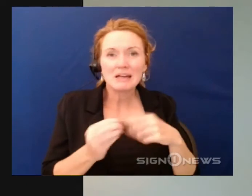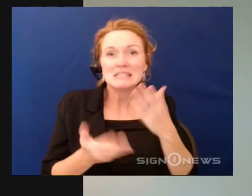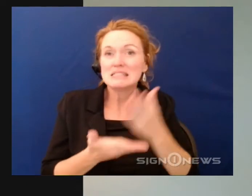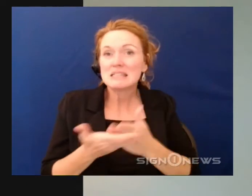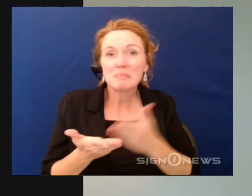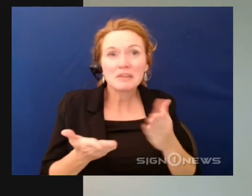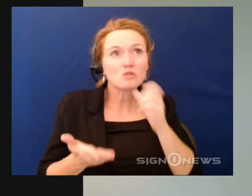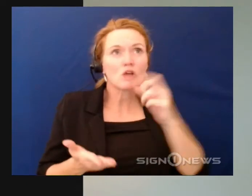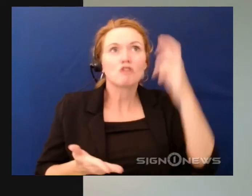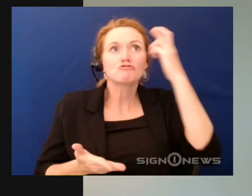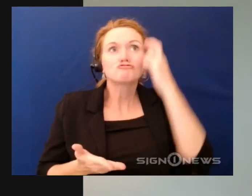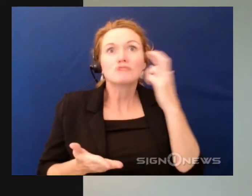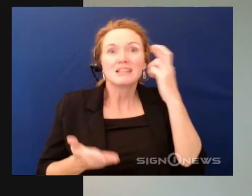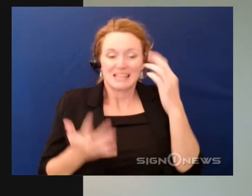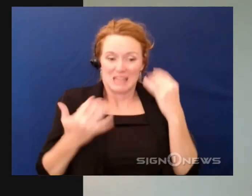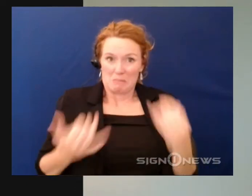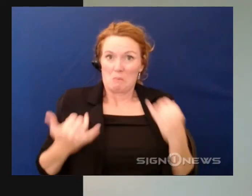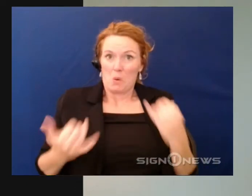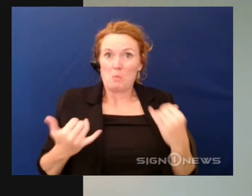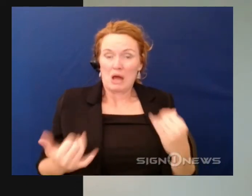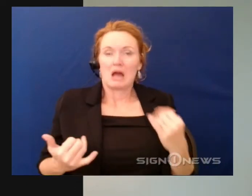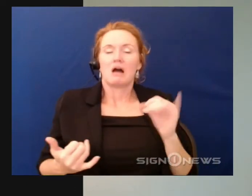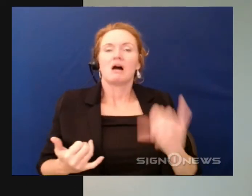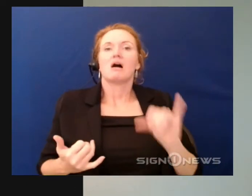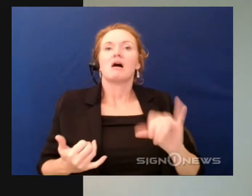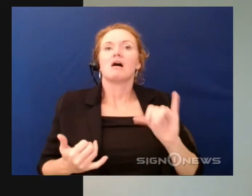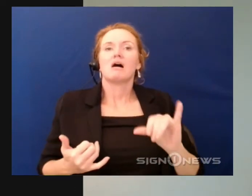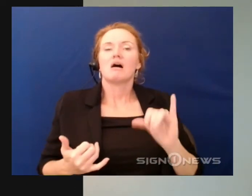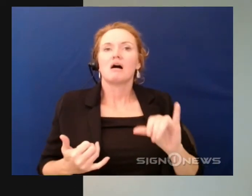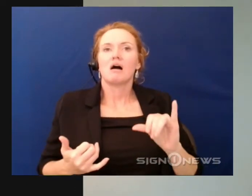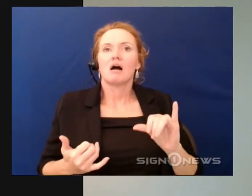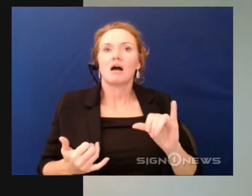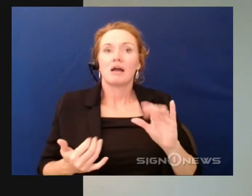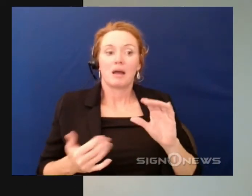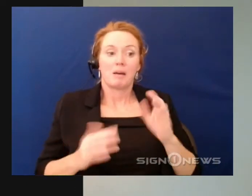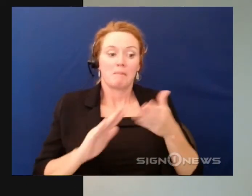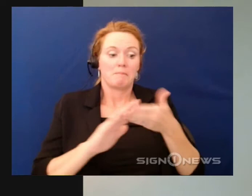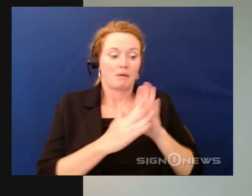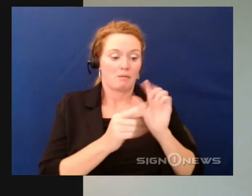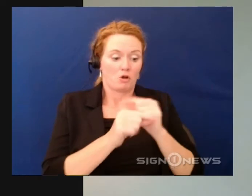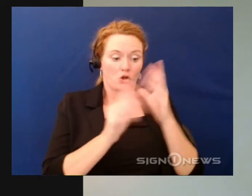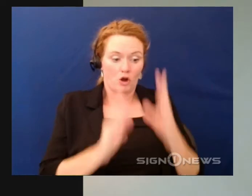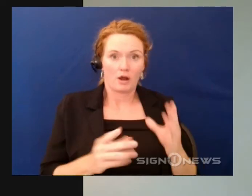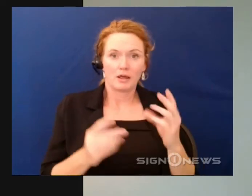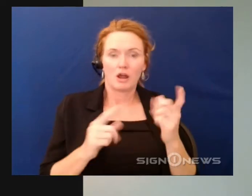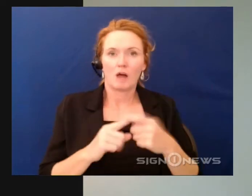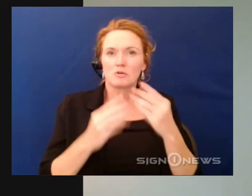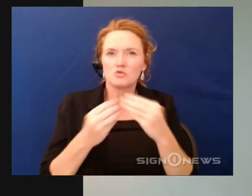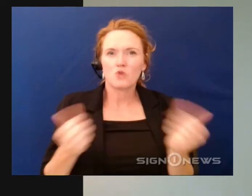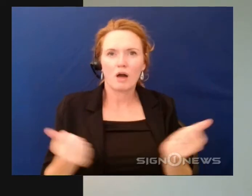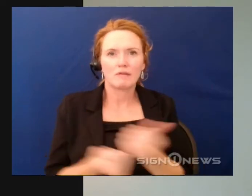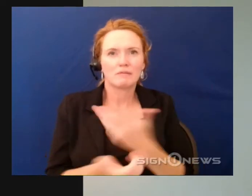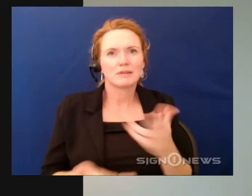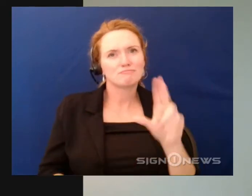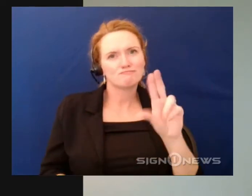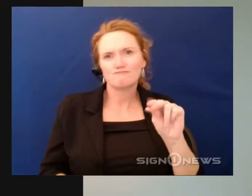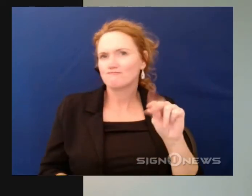about considering in the moment, right? It doesn't answer all the questions. And what I found a lot is